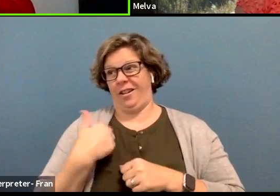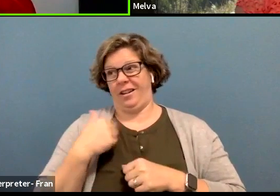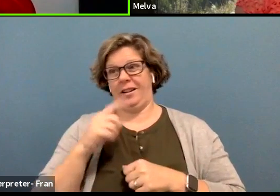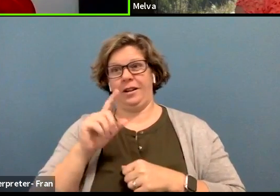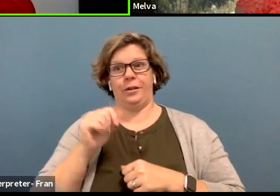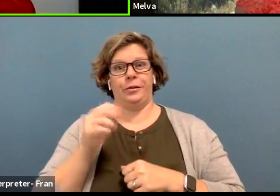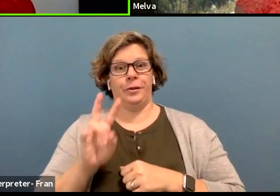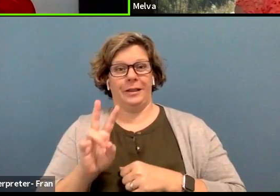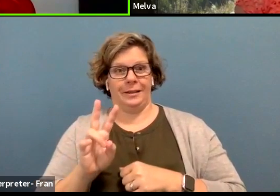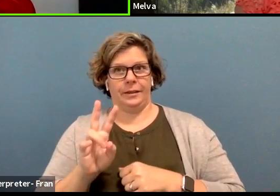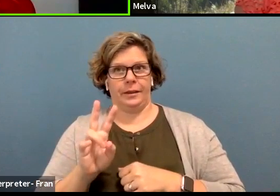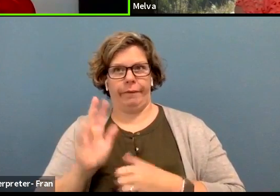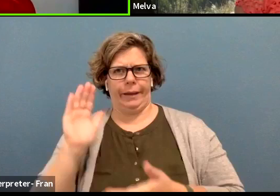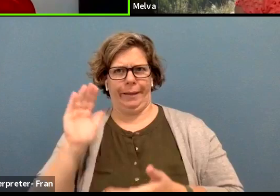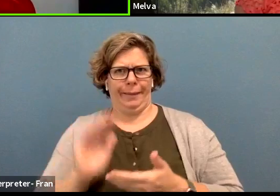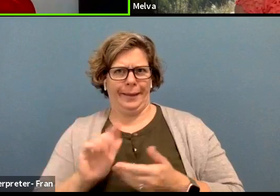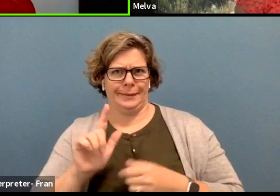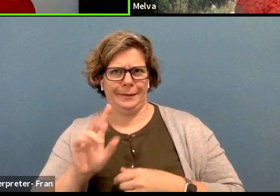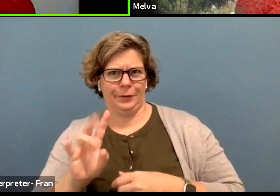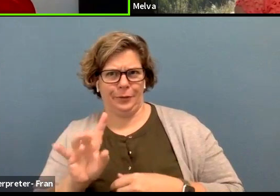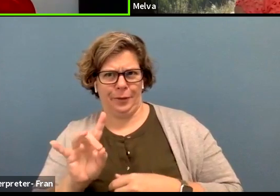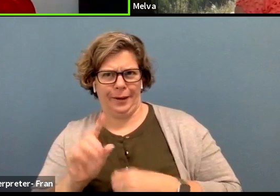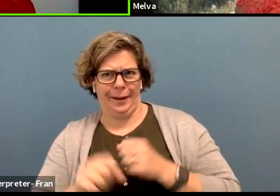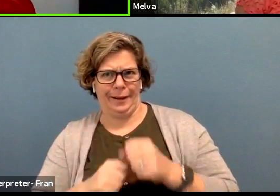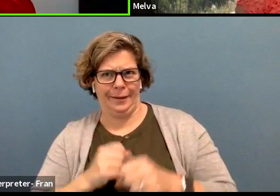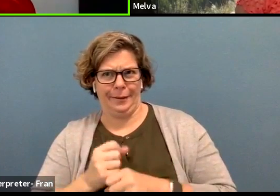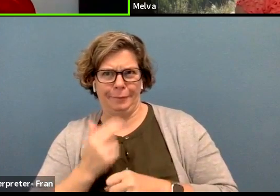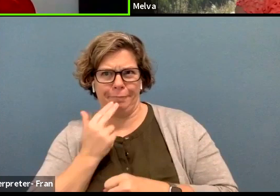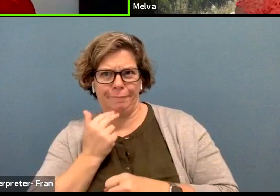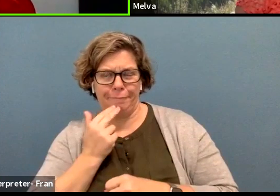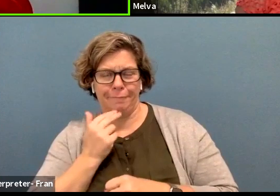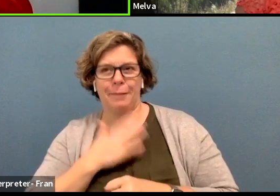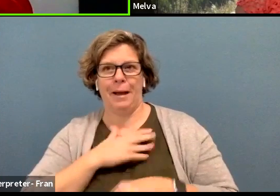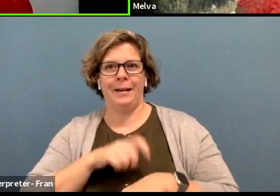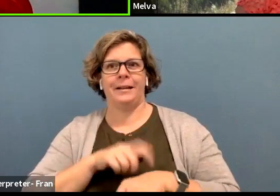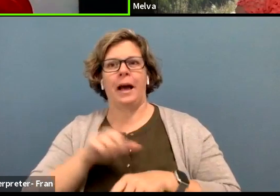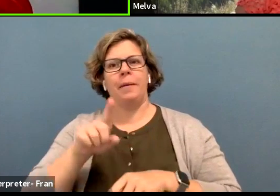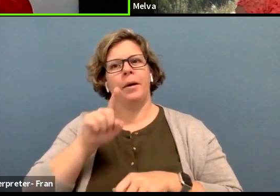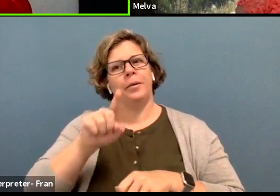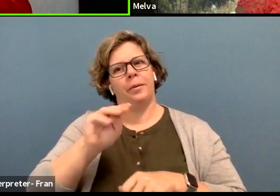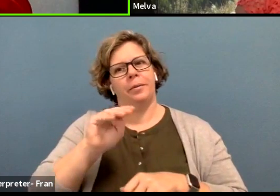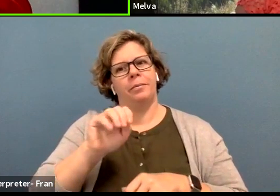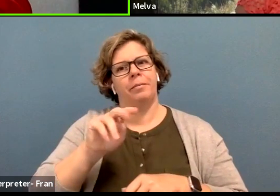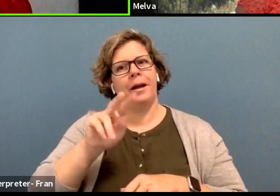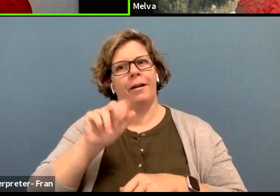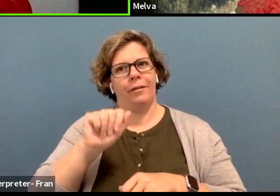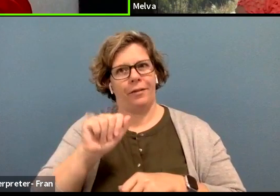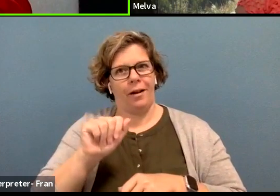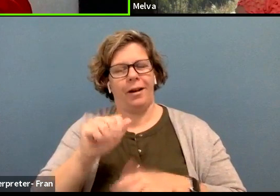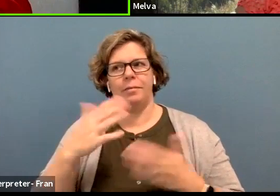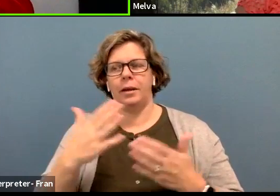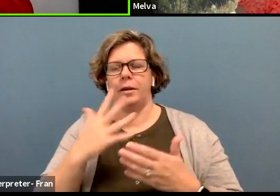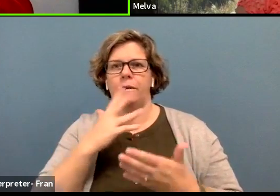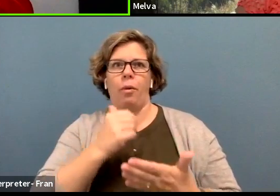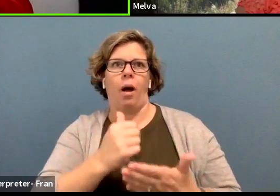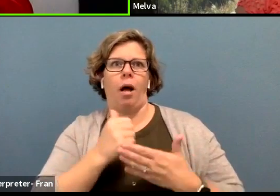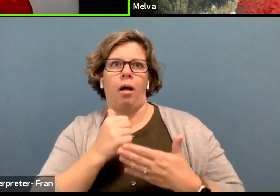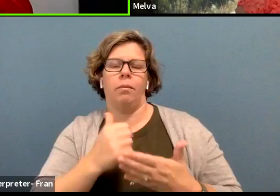is way less than 28 years ago, you were one of those people that helped